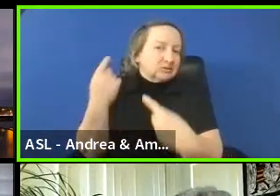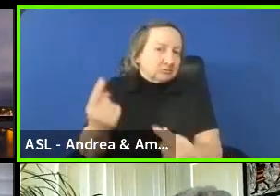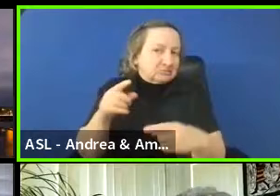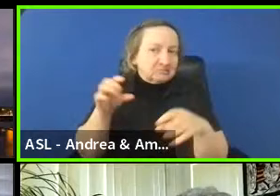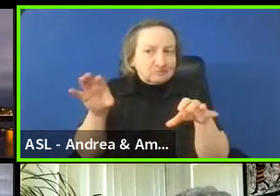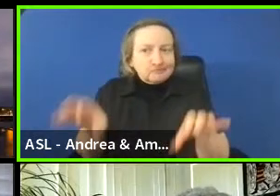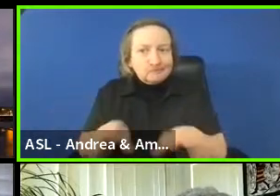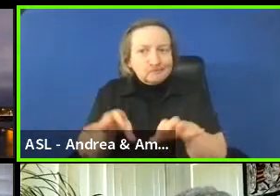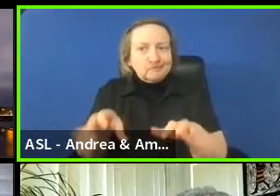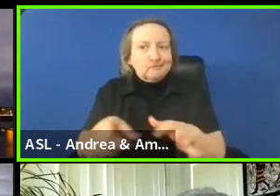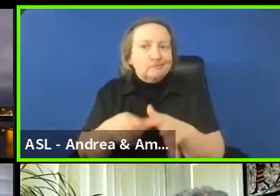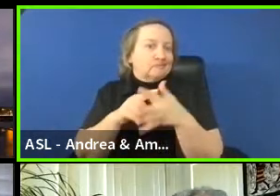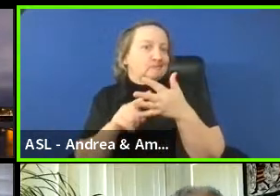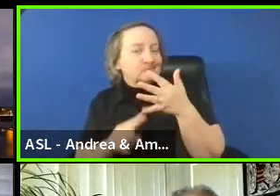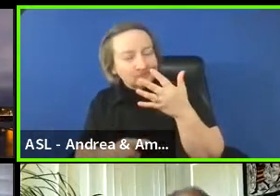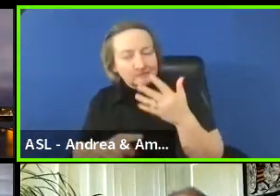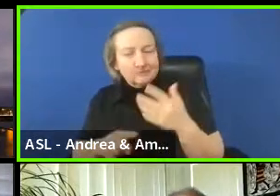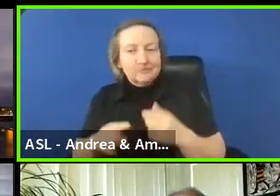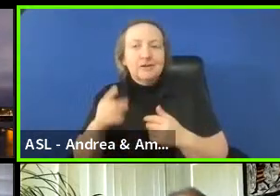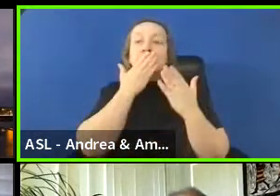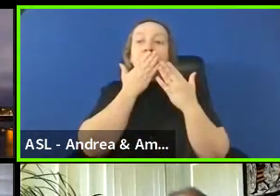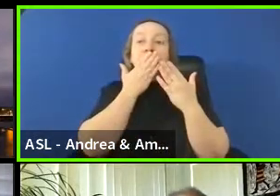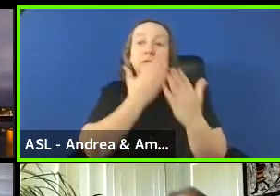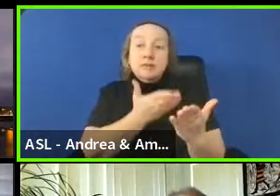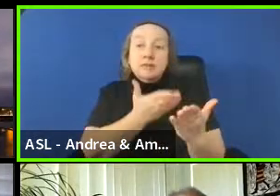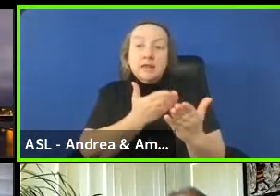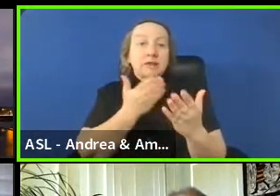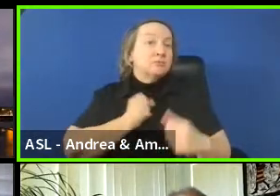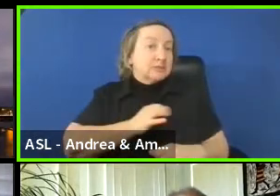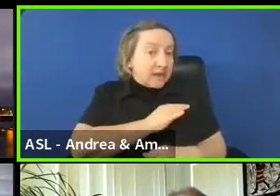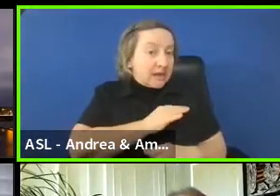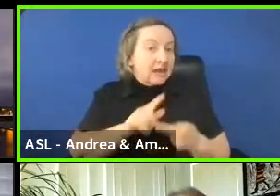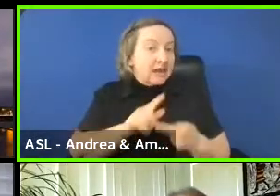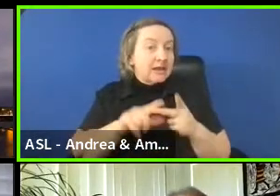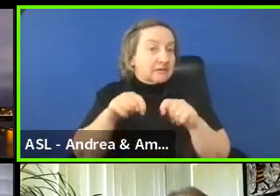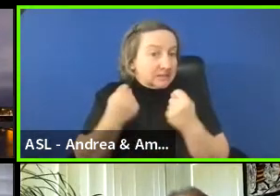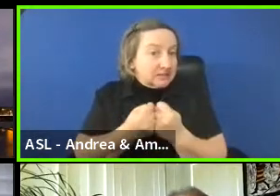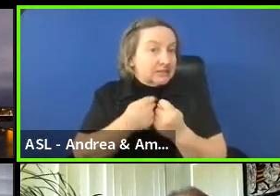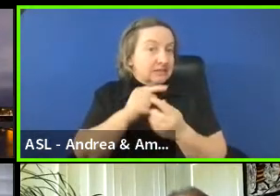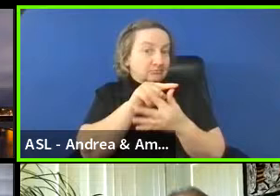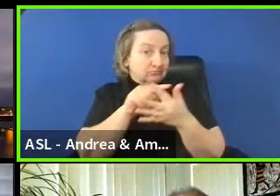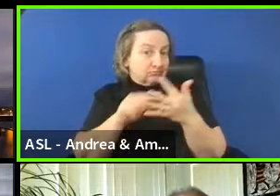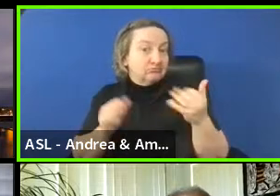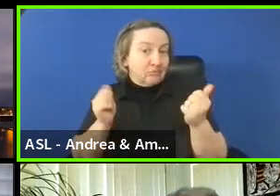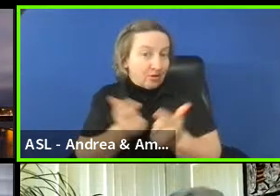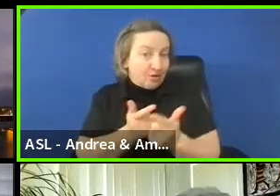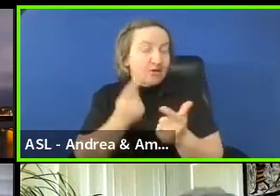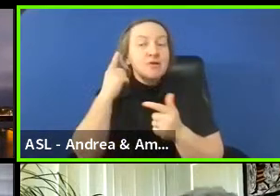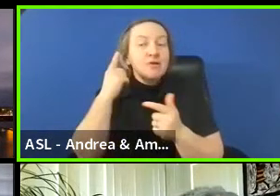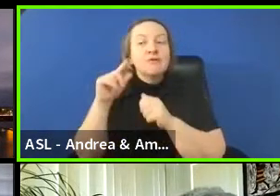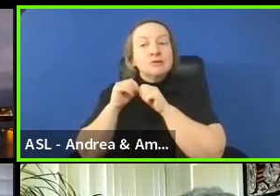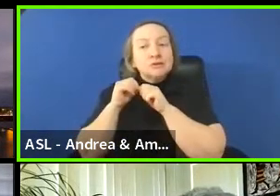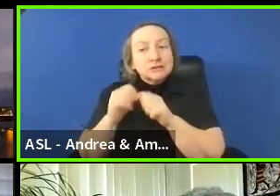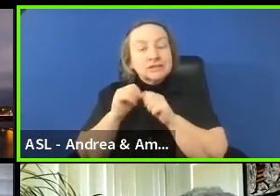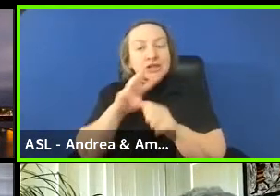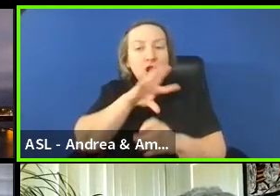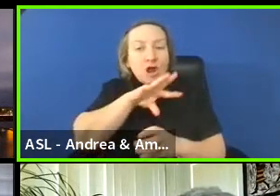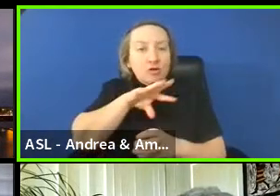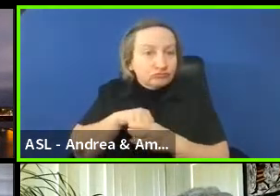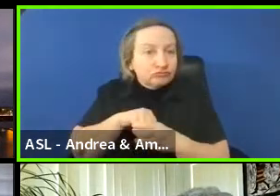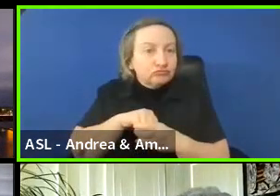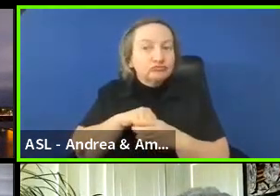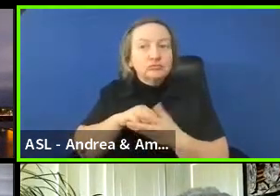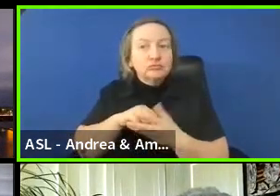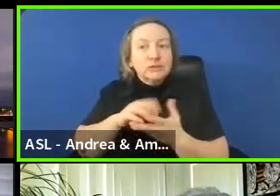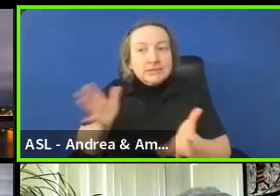and want to thank you to the staff and the team for continuing to lean in on all of us